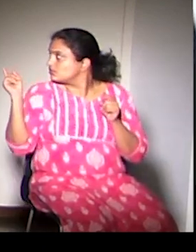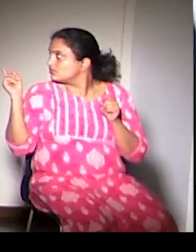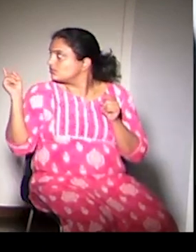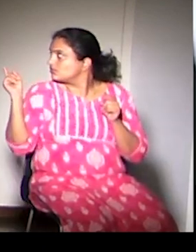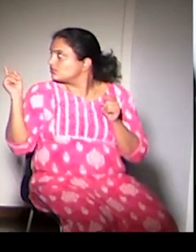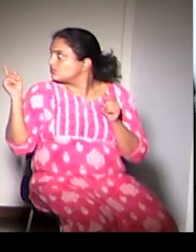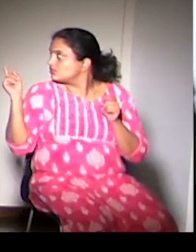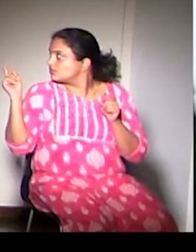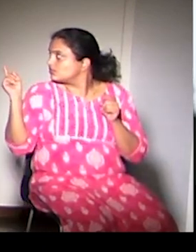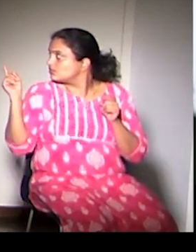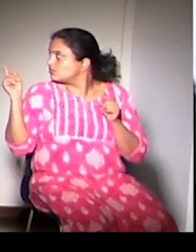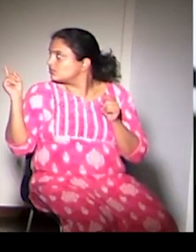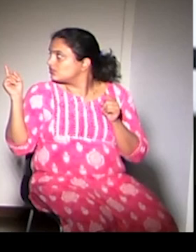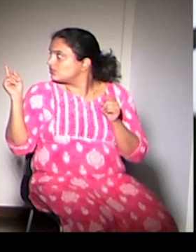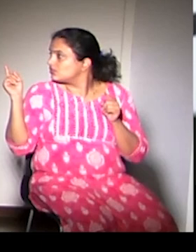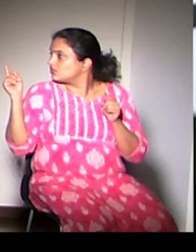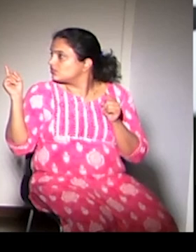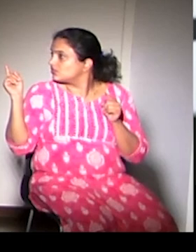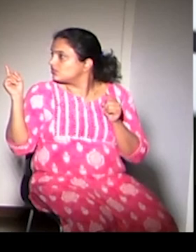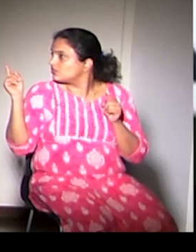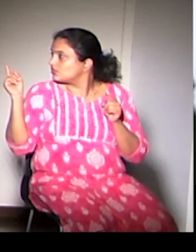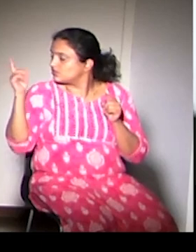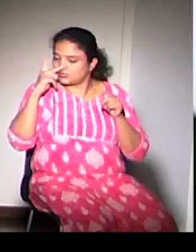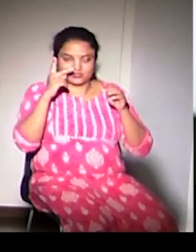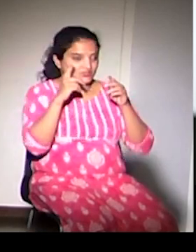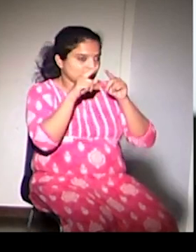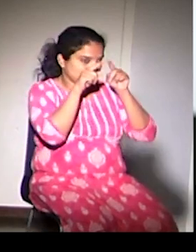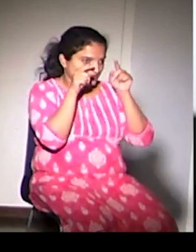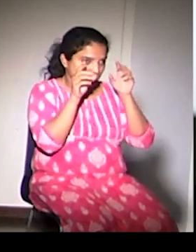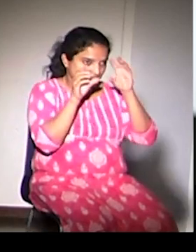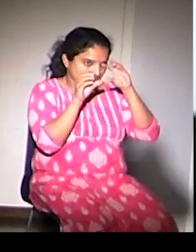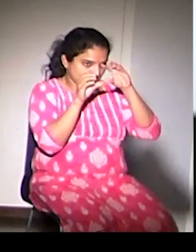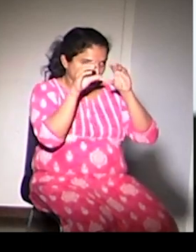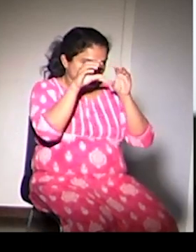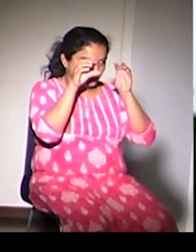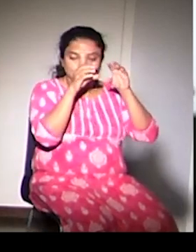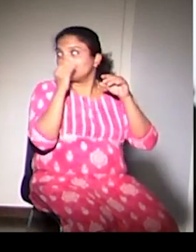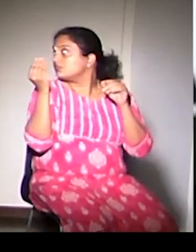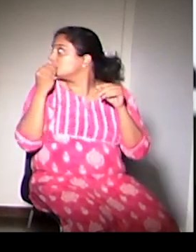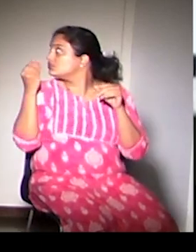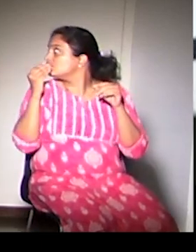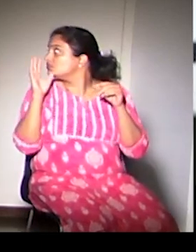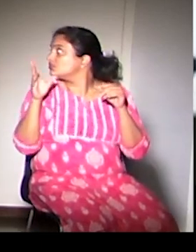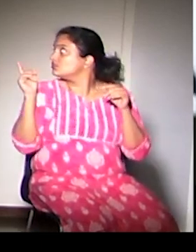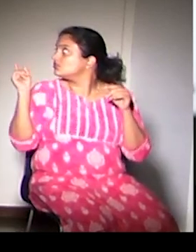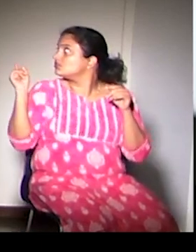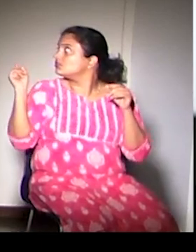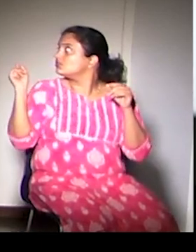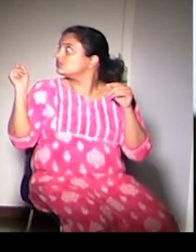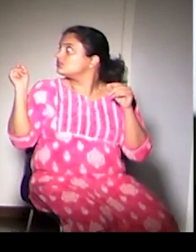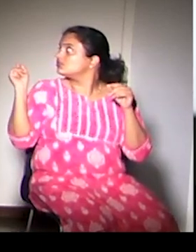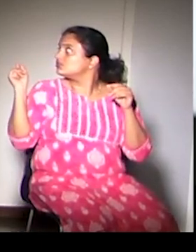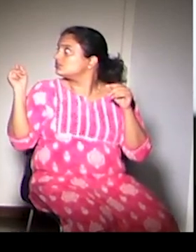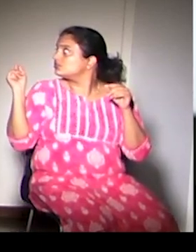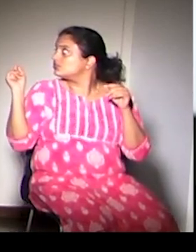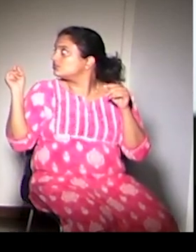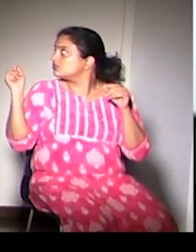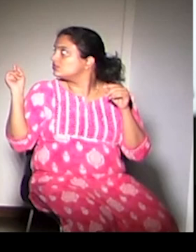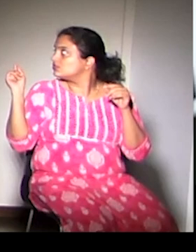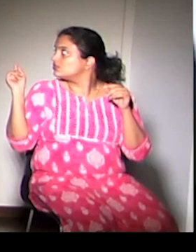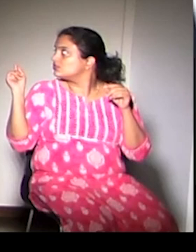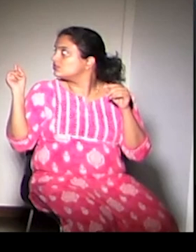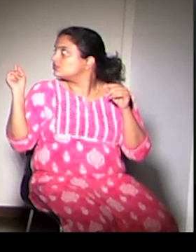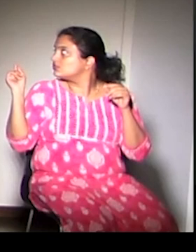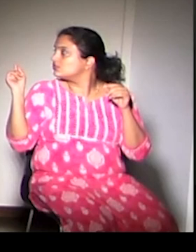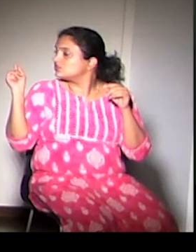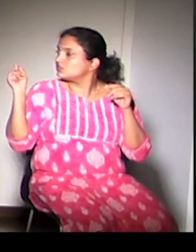this, which is that the pieces don't fit nearly so well. This is quite a late example. This is